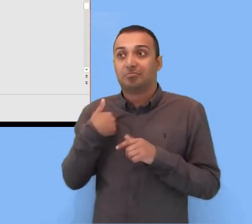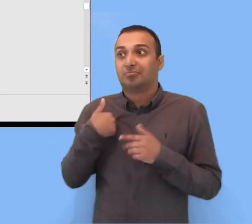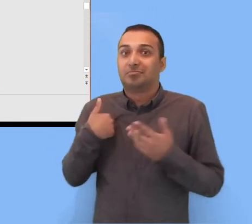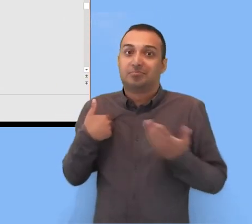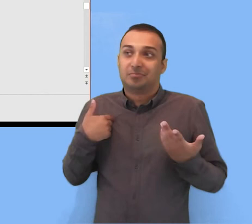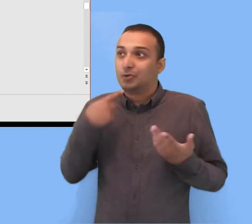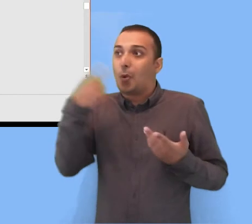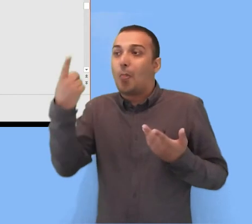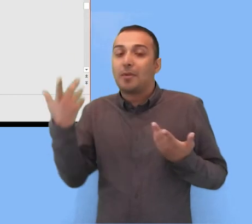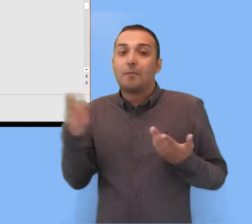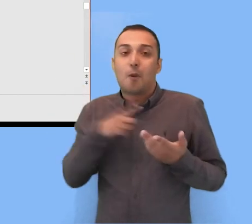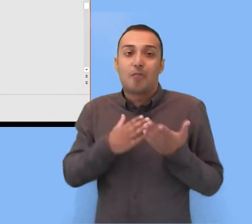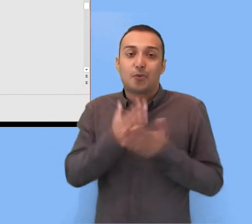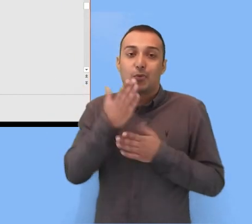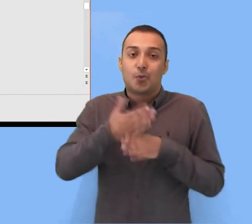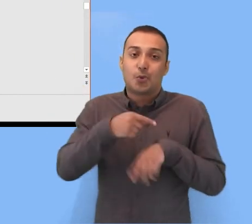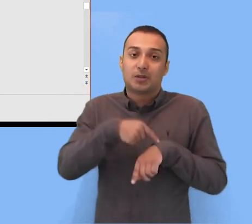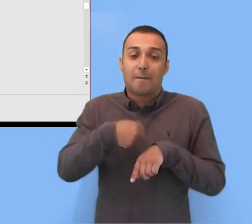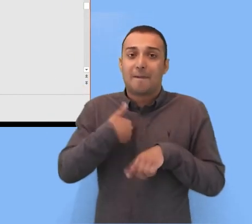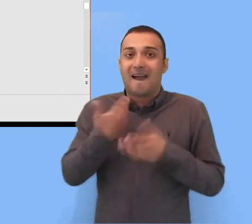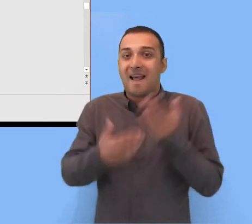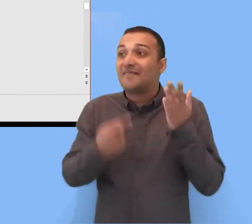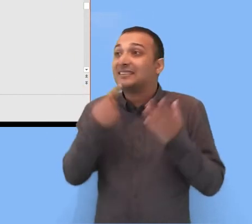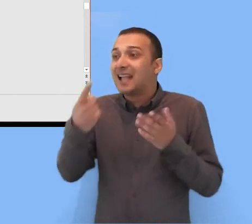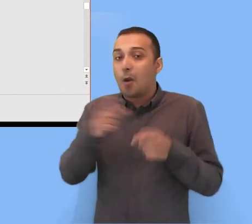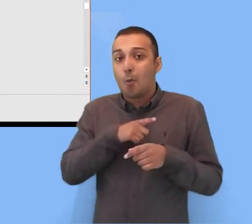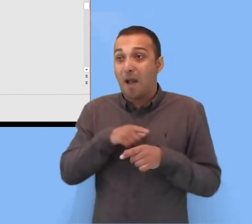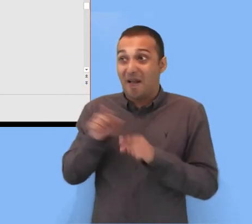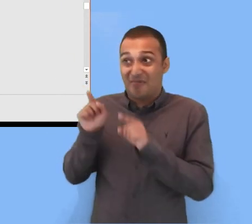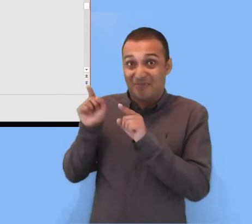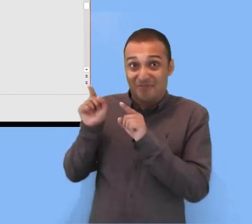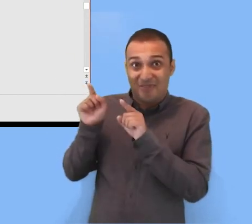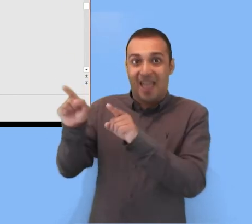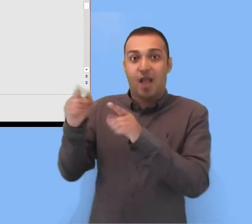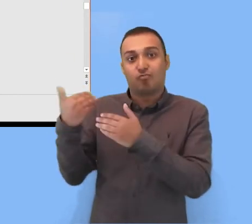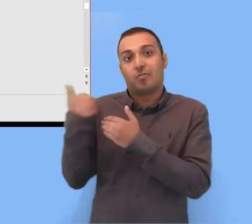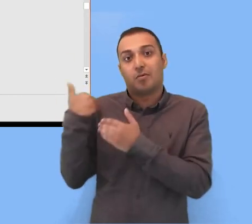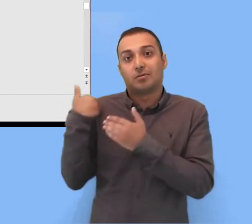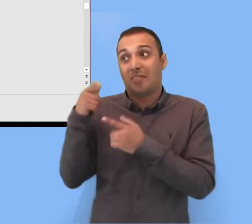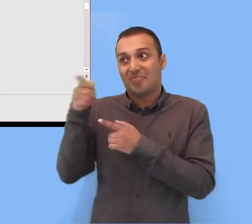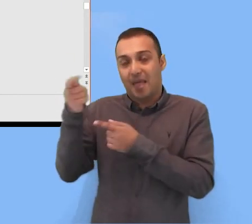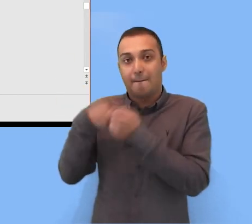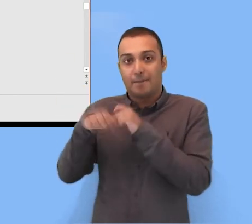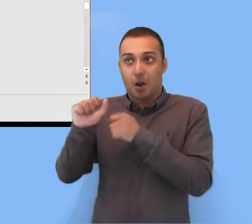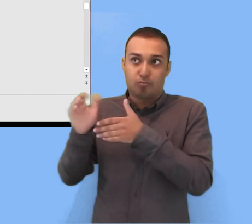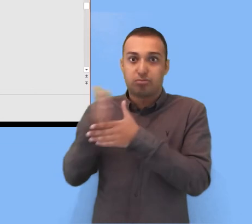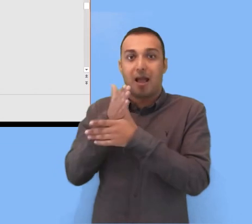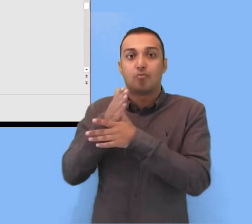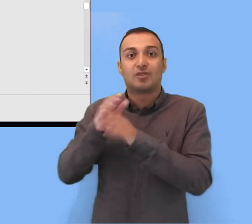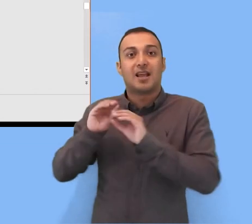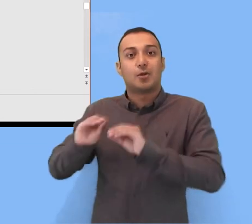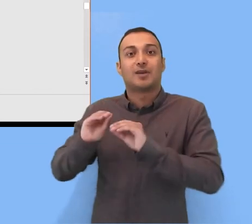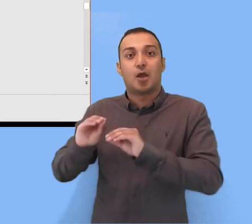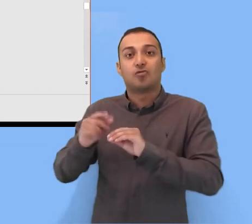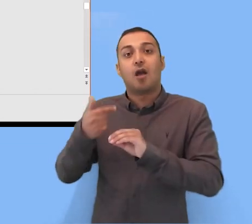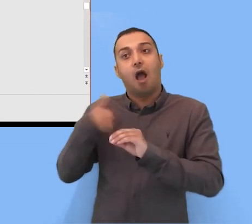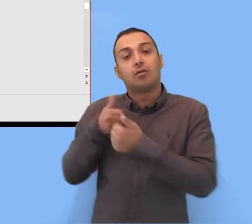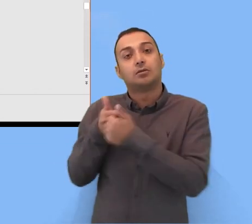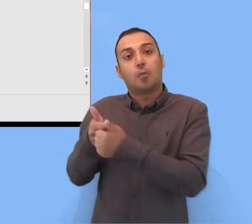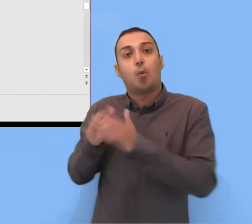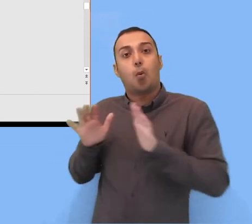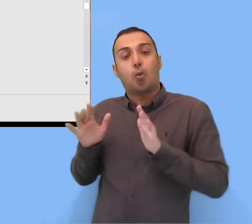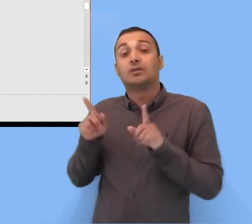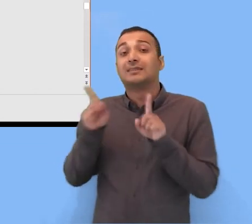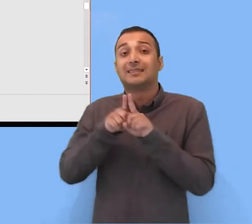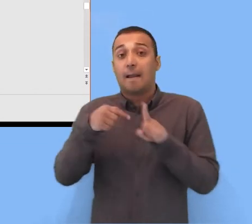nursery to take the lead and be the primary educator, and I'd support what they do. It's like when I do supply work at different